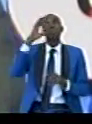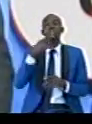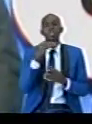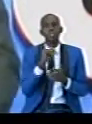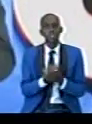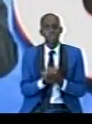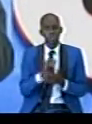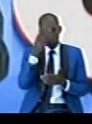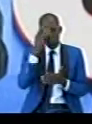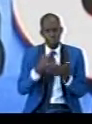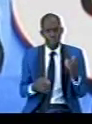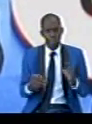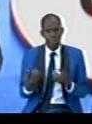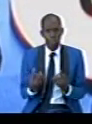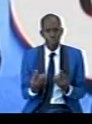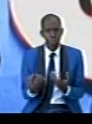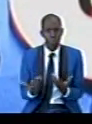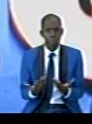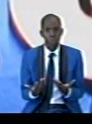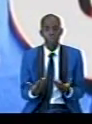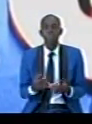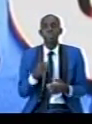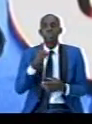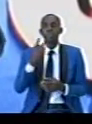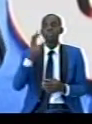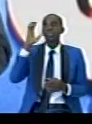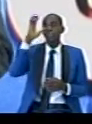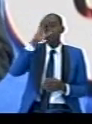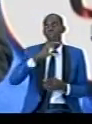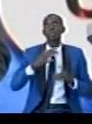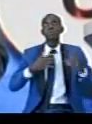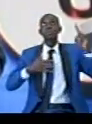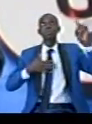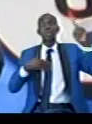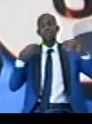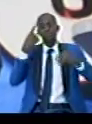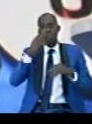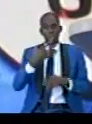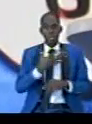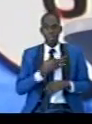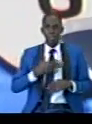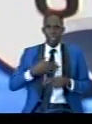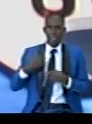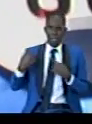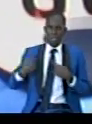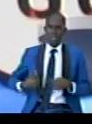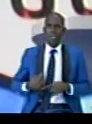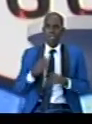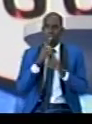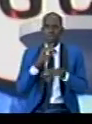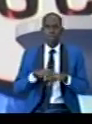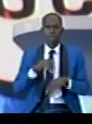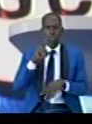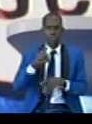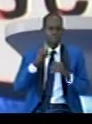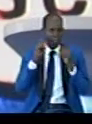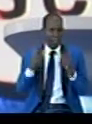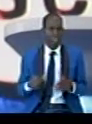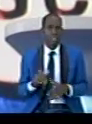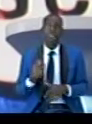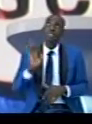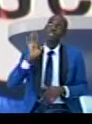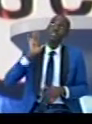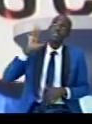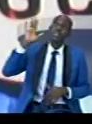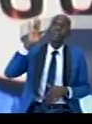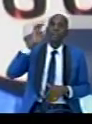Seek my face. My heart responded immediately, and my heart said unto thee, thy face,